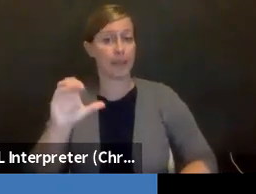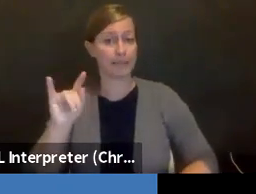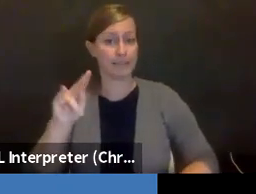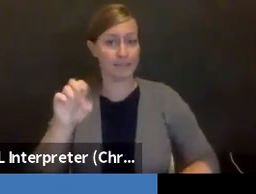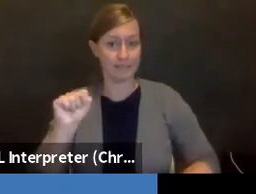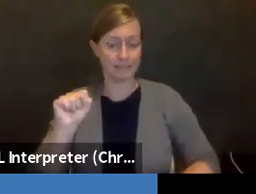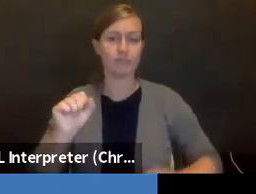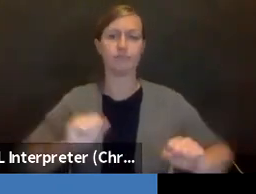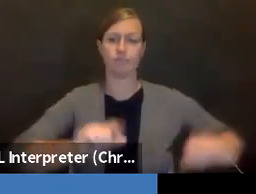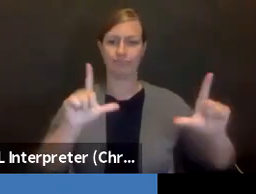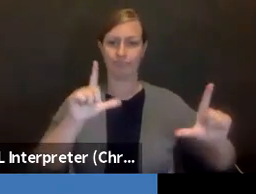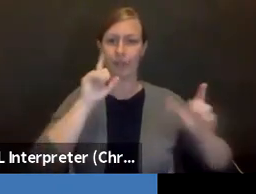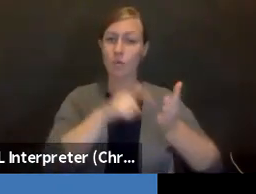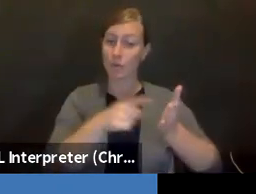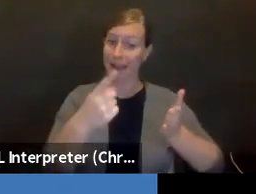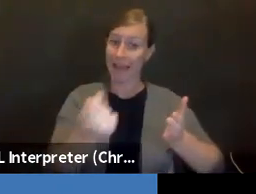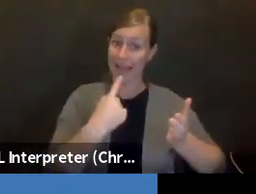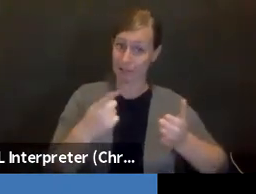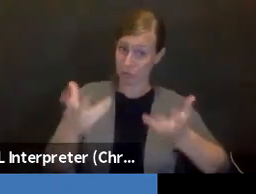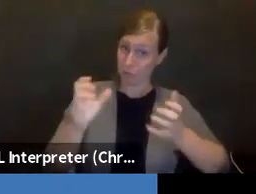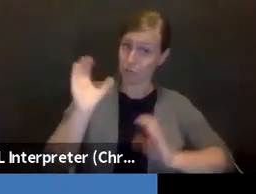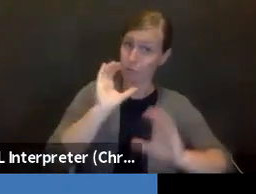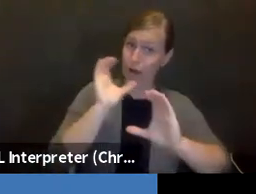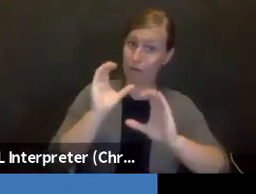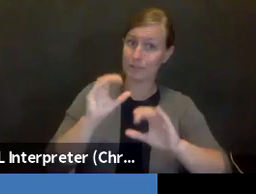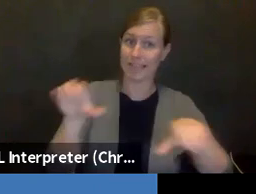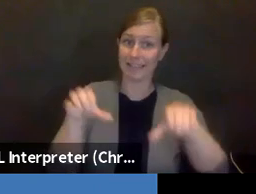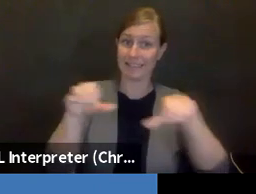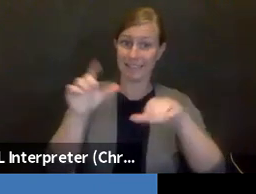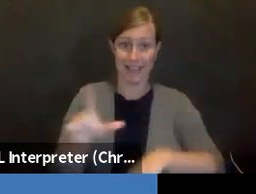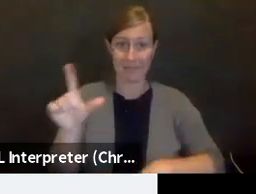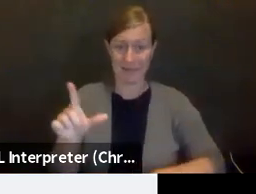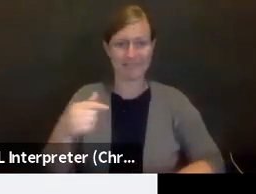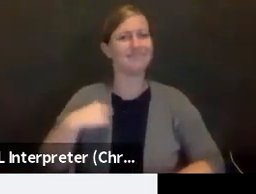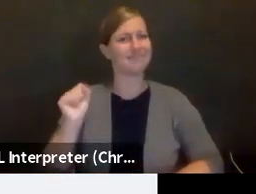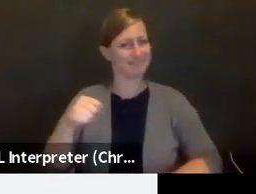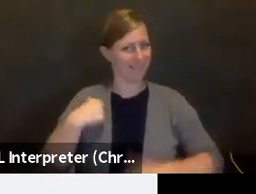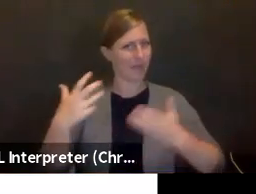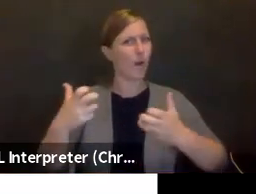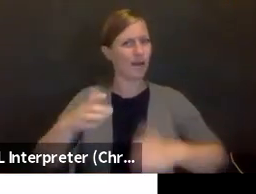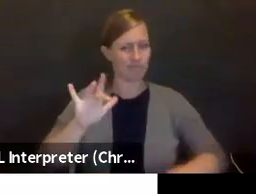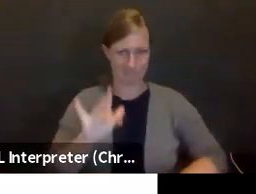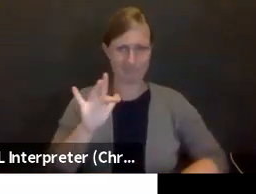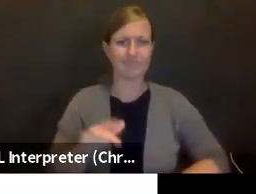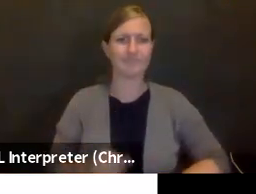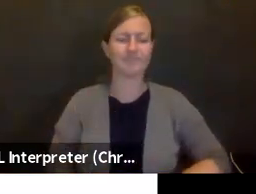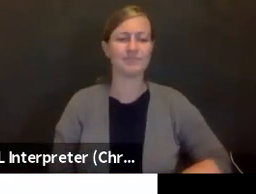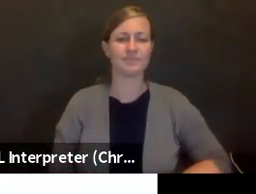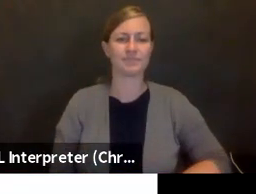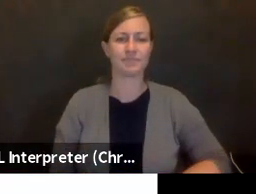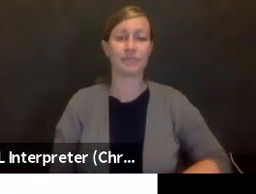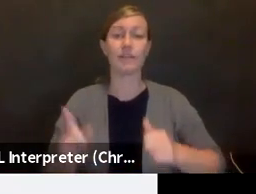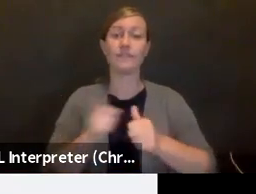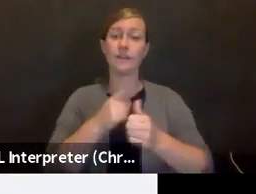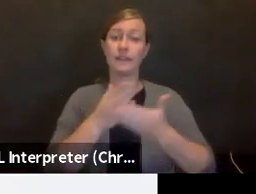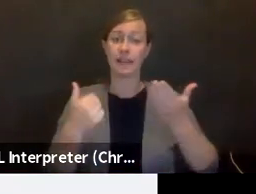you'll notice it instantly asks me if I want to browse activity library, which I do. And the first thing I want to do is actually go to